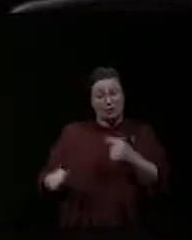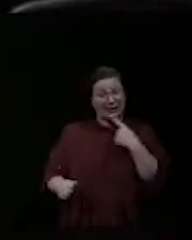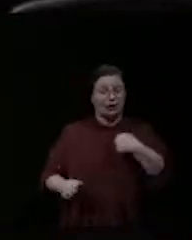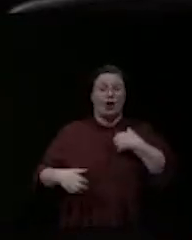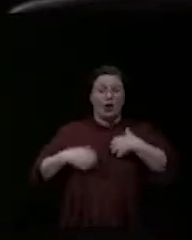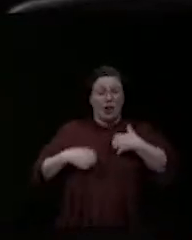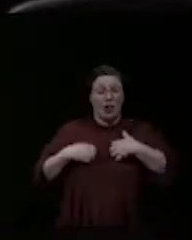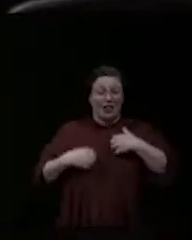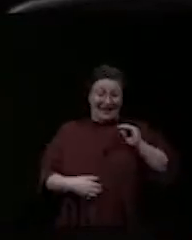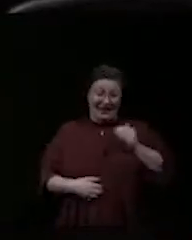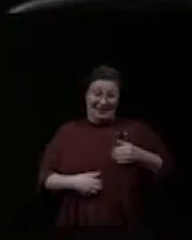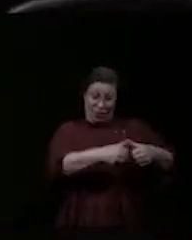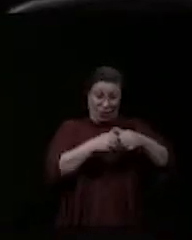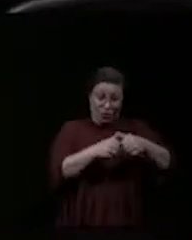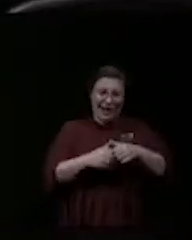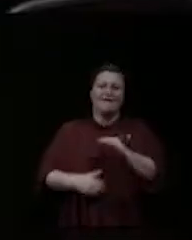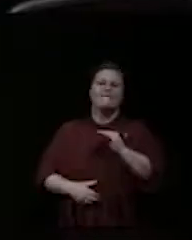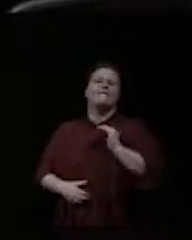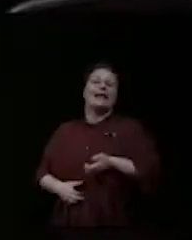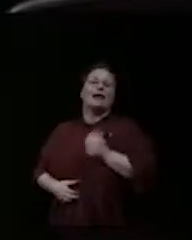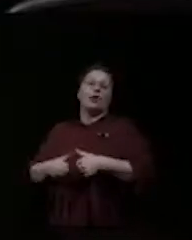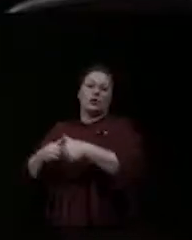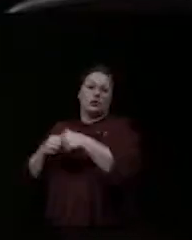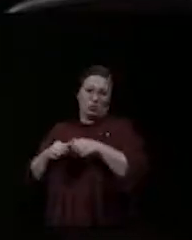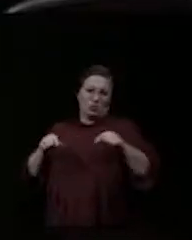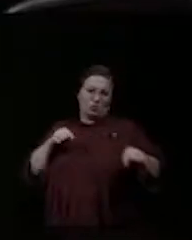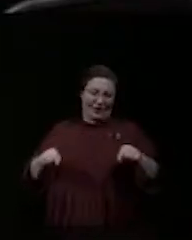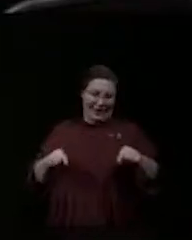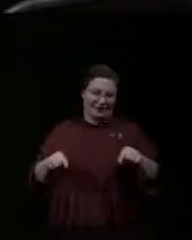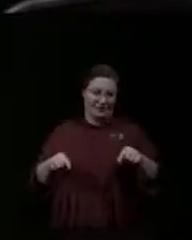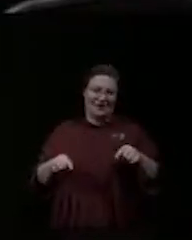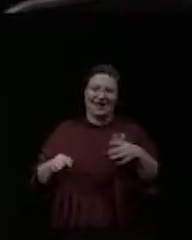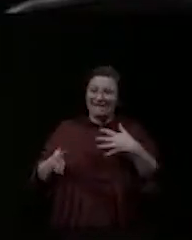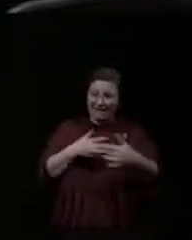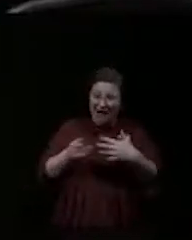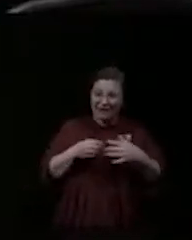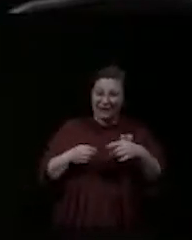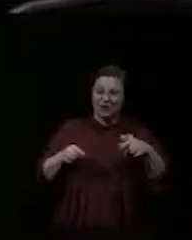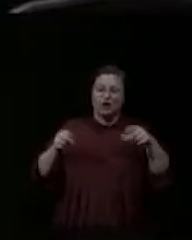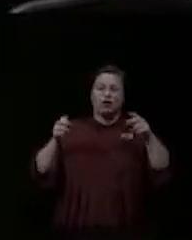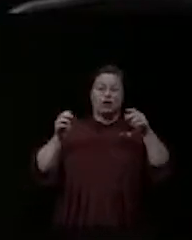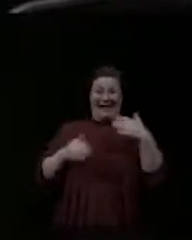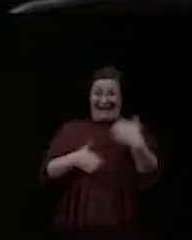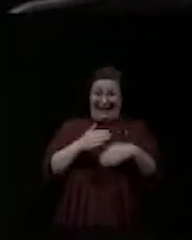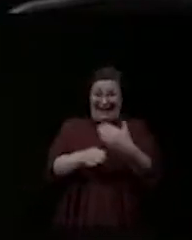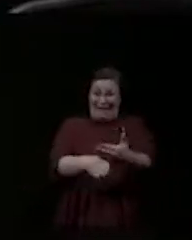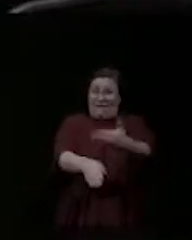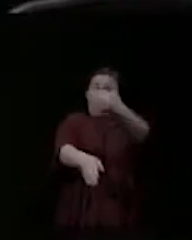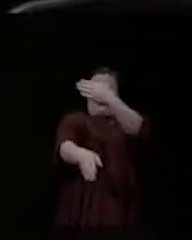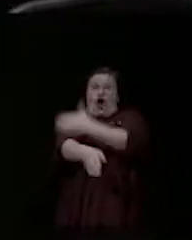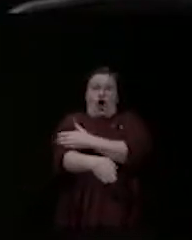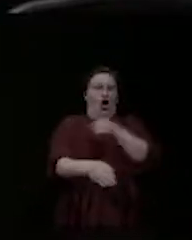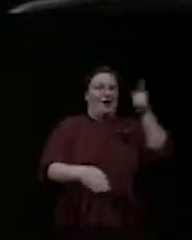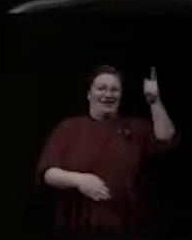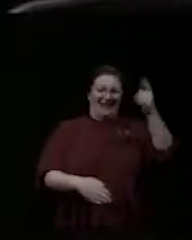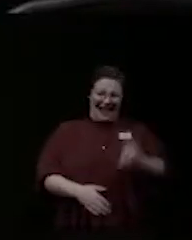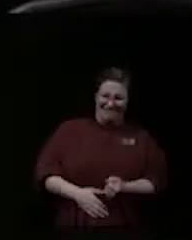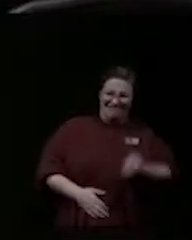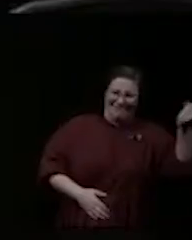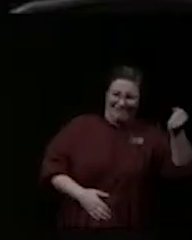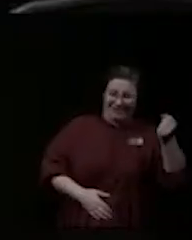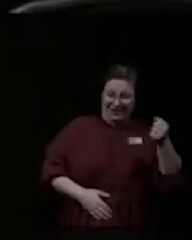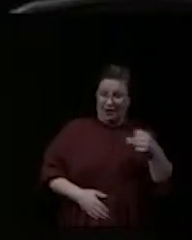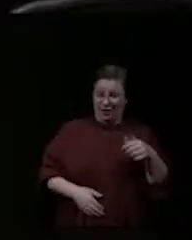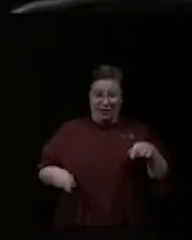about women's organizations and girls' organizations in particular, because they were so underfunded already before this last